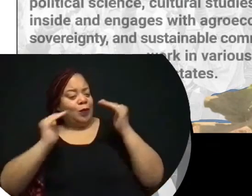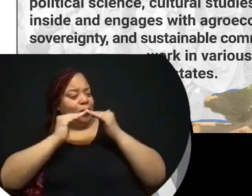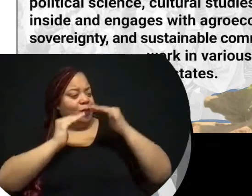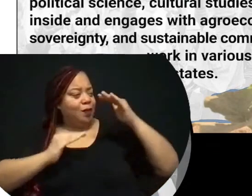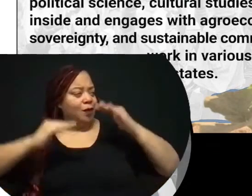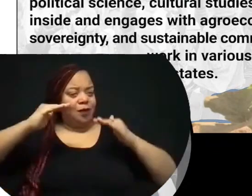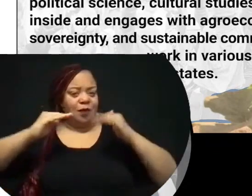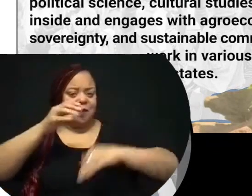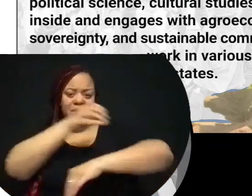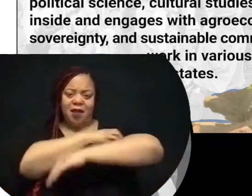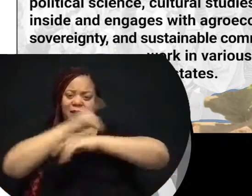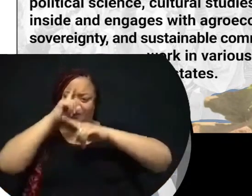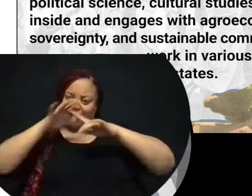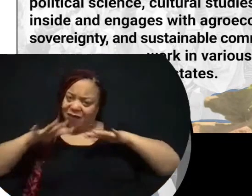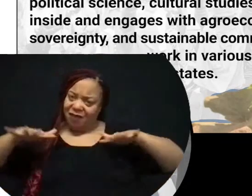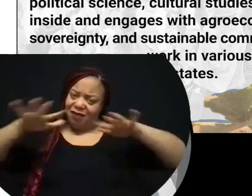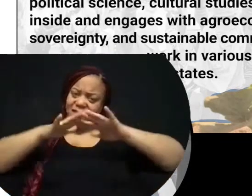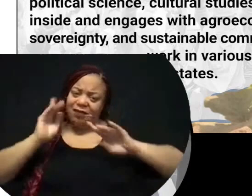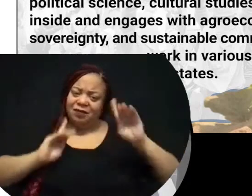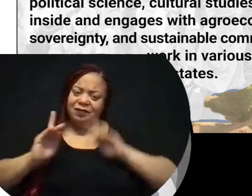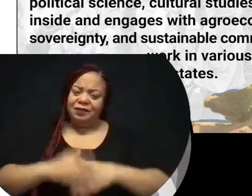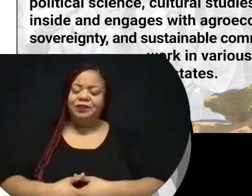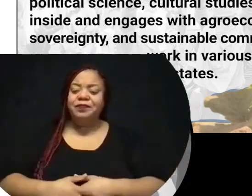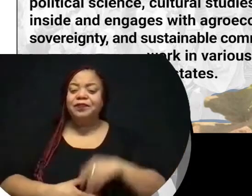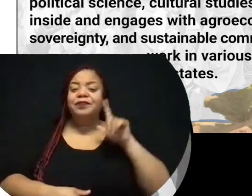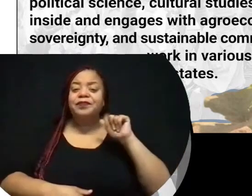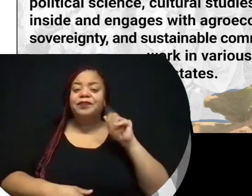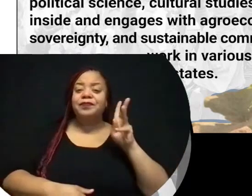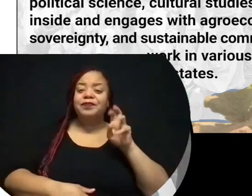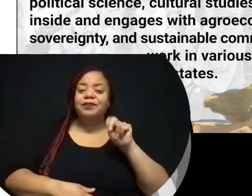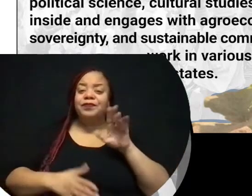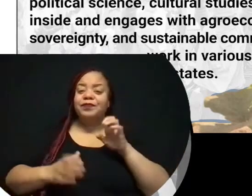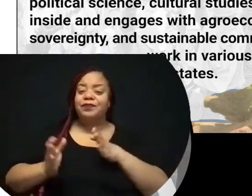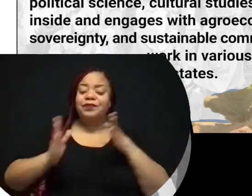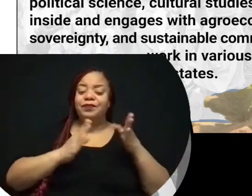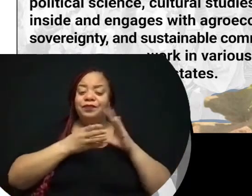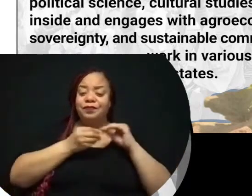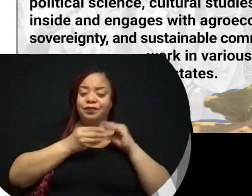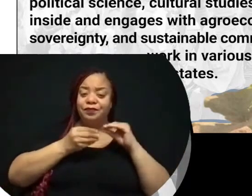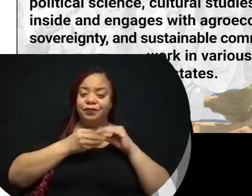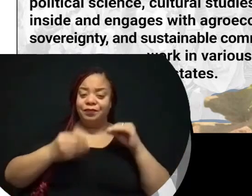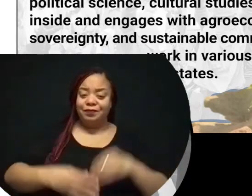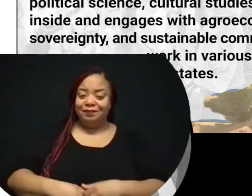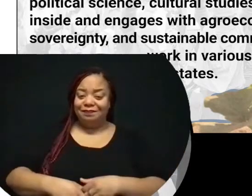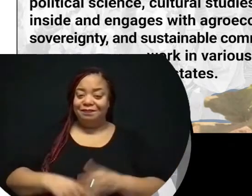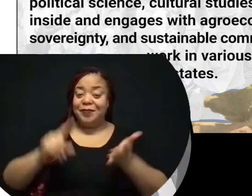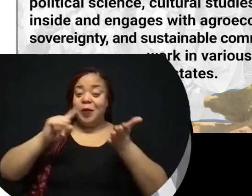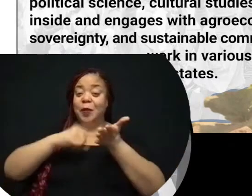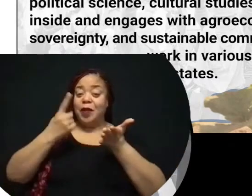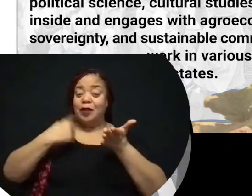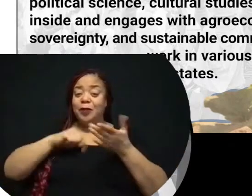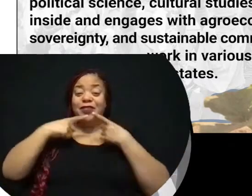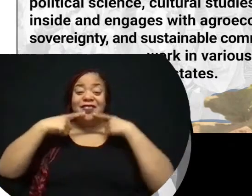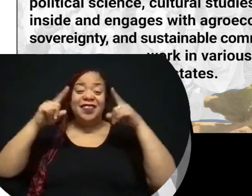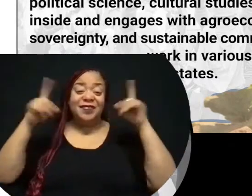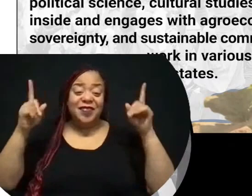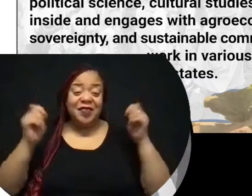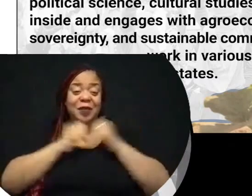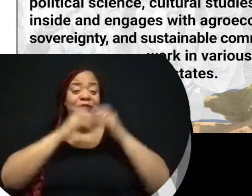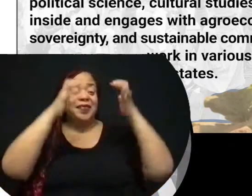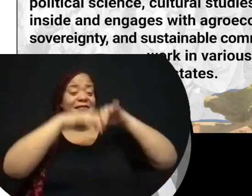Once we're successful with abolishing the systems that are oppressing the people, we gotta have something in place